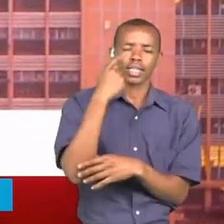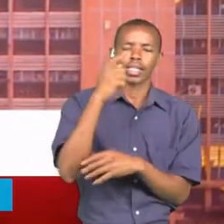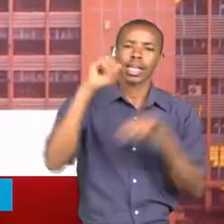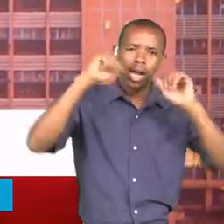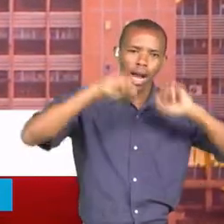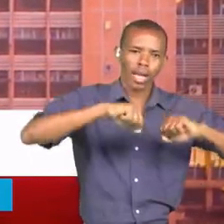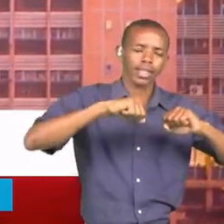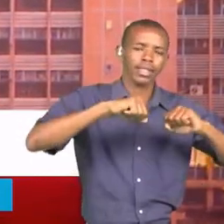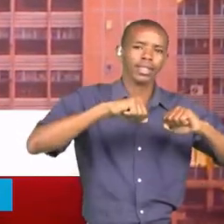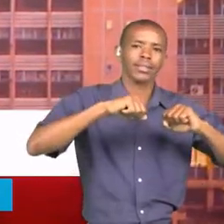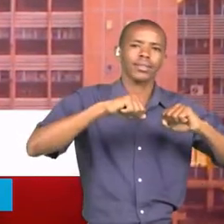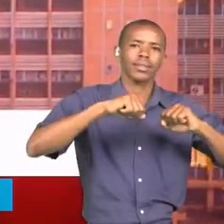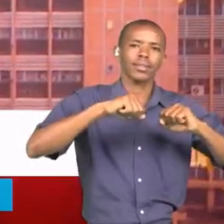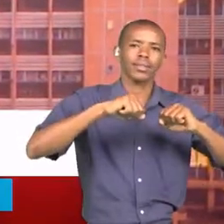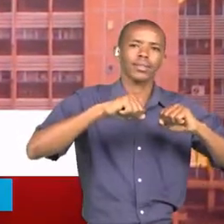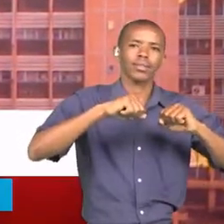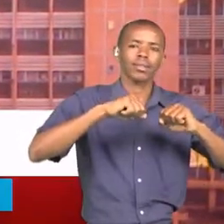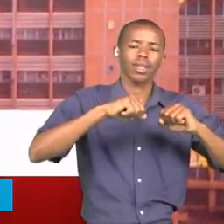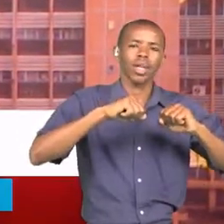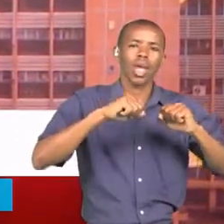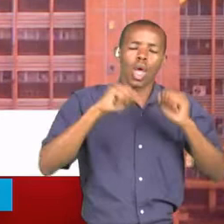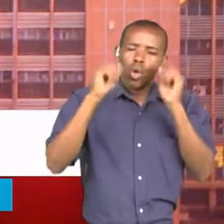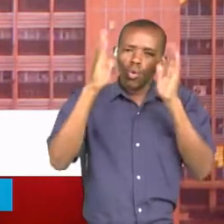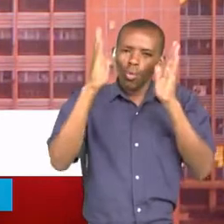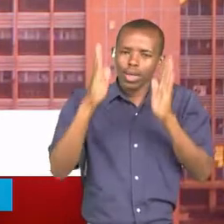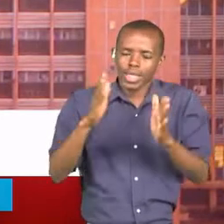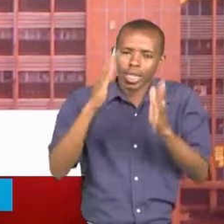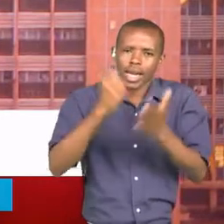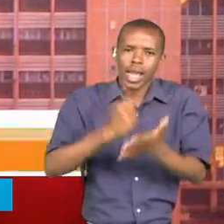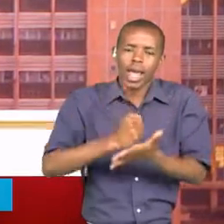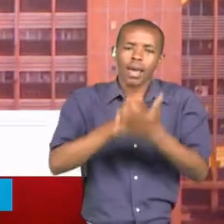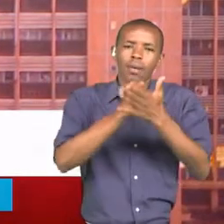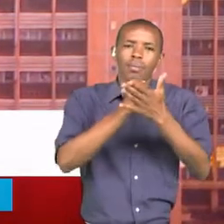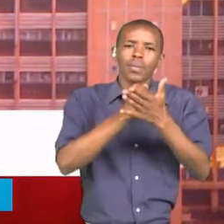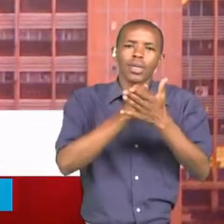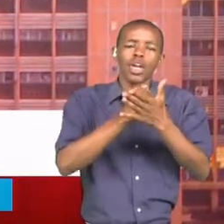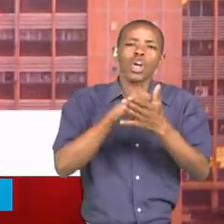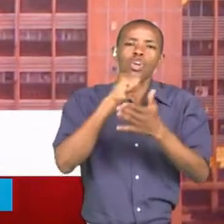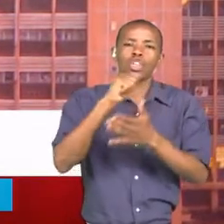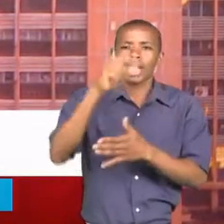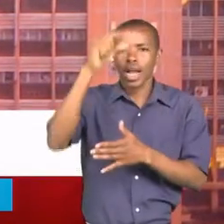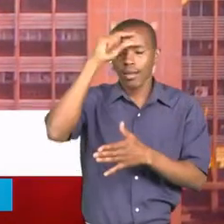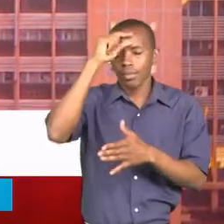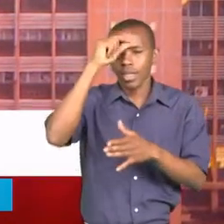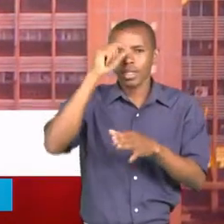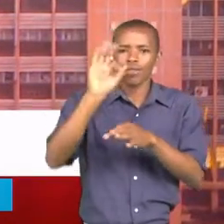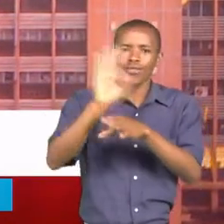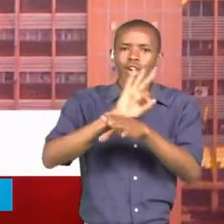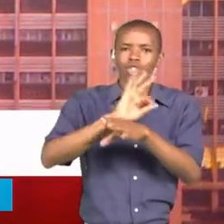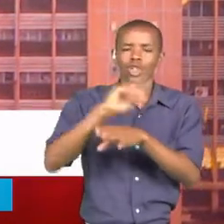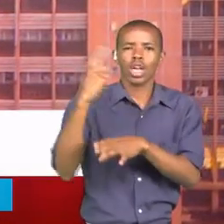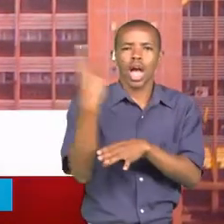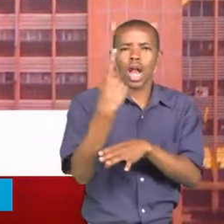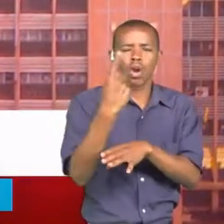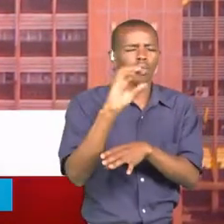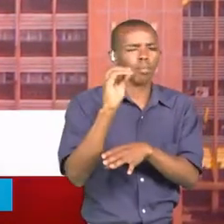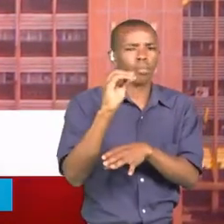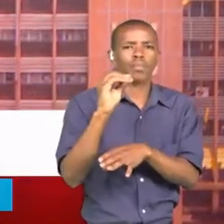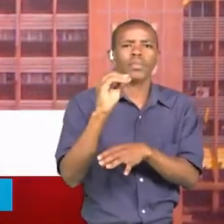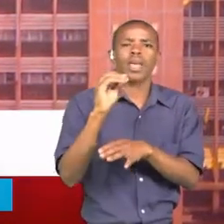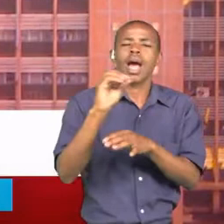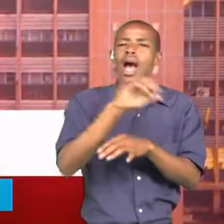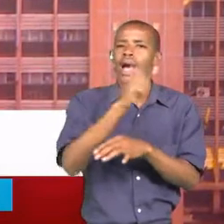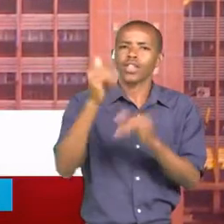see, being humanitarian aid is not a government function alone. Any person,